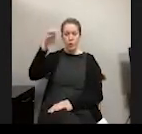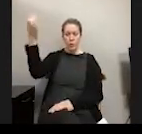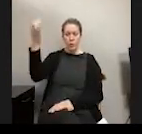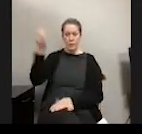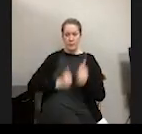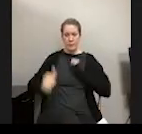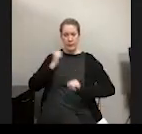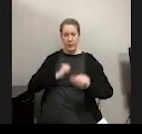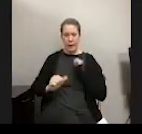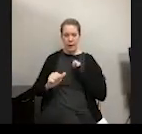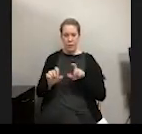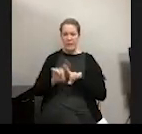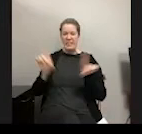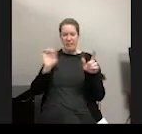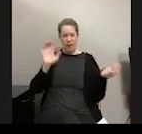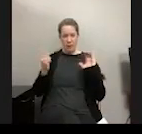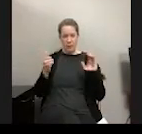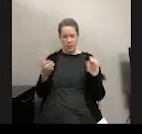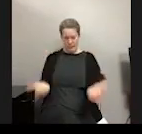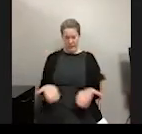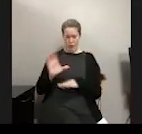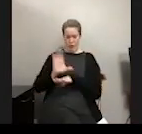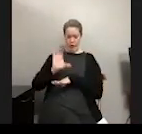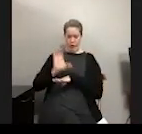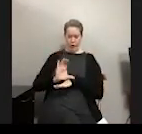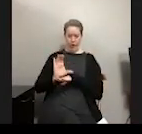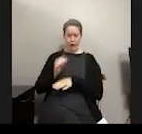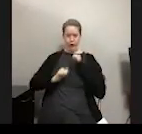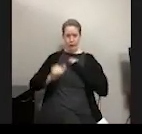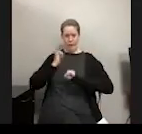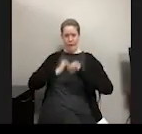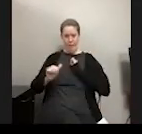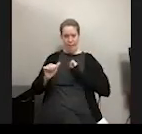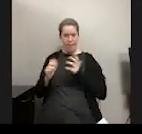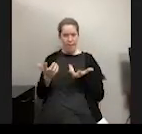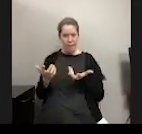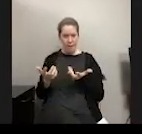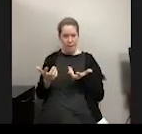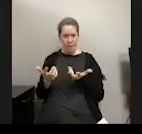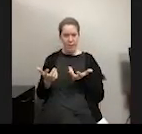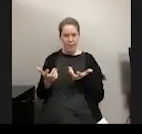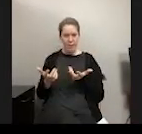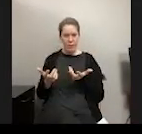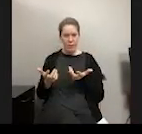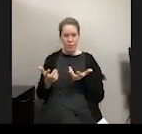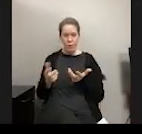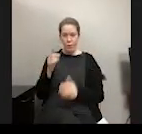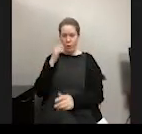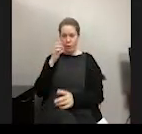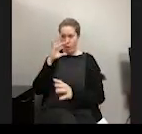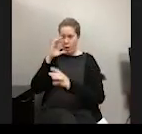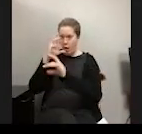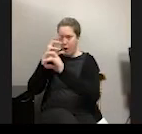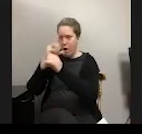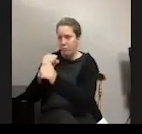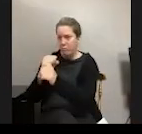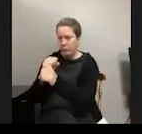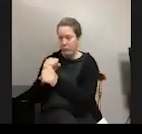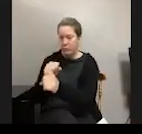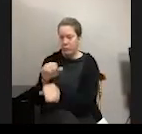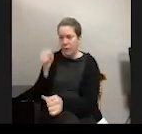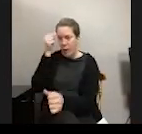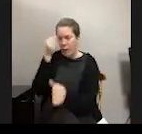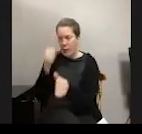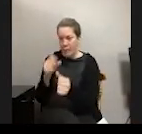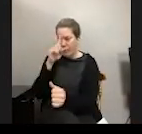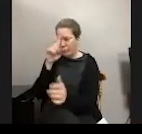things you see here. And it had that transportive effect. And I remember like, I was like, oh, that's what I wanna do. And it's actually now with Artworks,